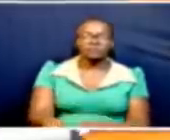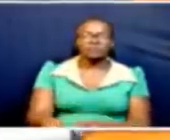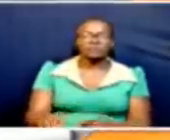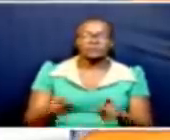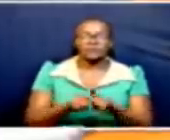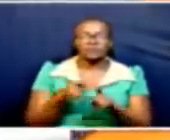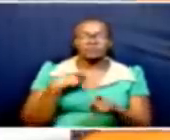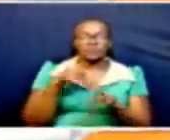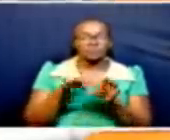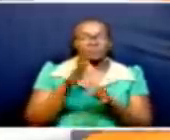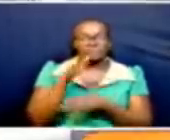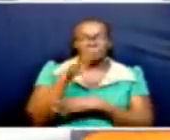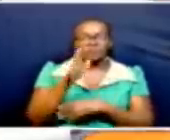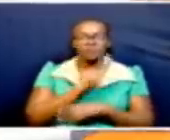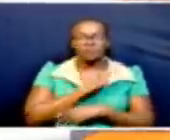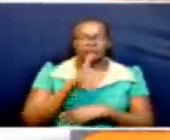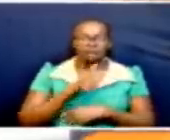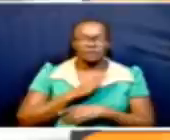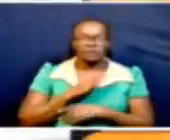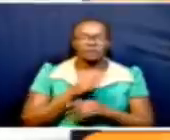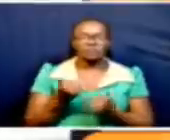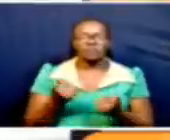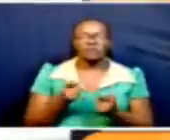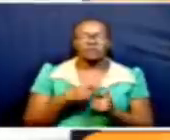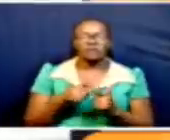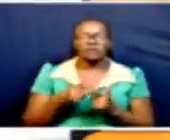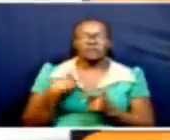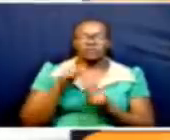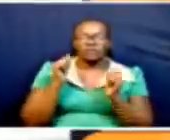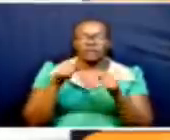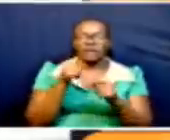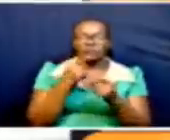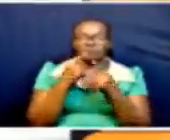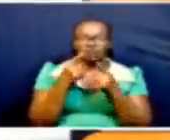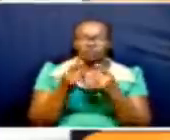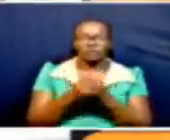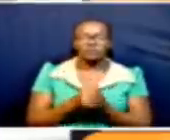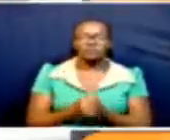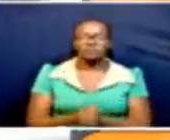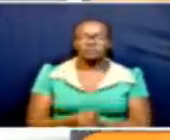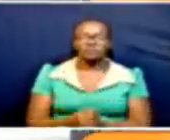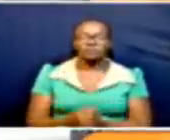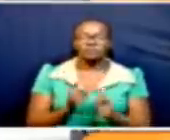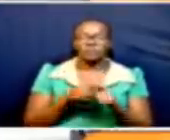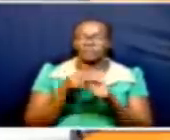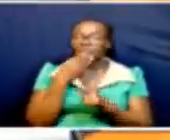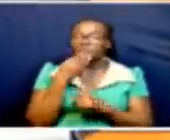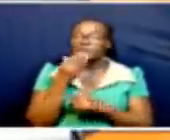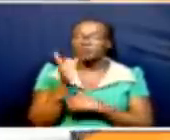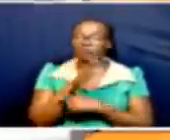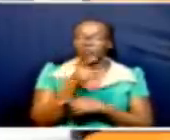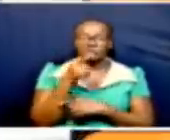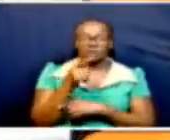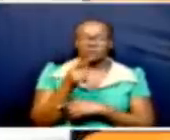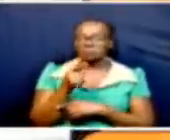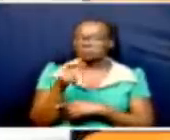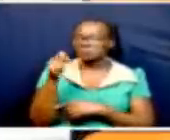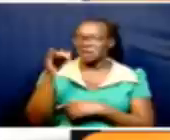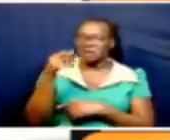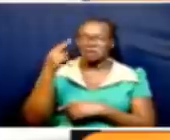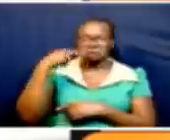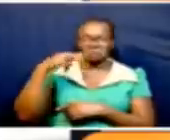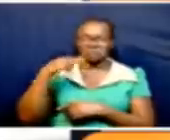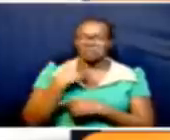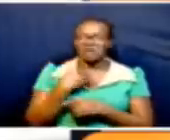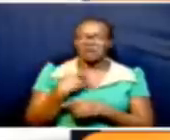He said no. I tell him, go and do your homework and then come back to me. So the guys went and say, ah, Mohammed and Amadharao. But I'm grooming you. I correct.